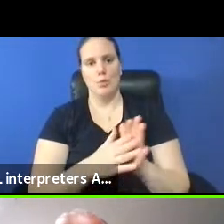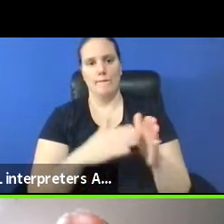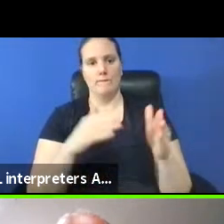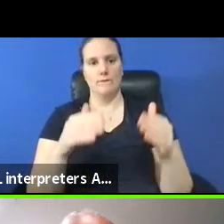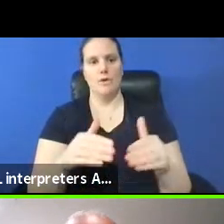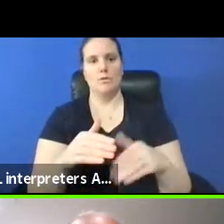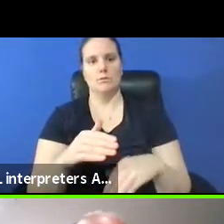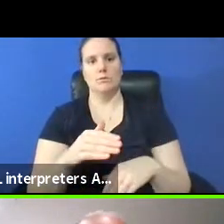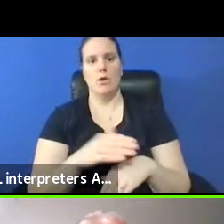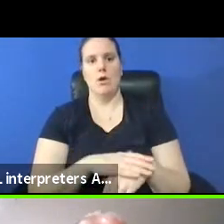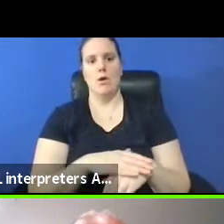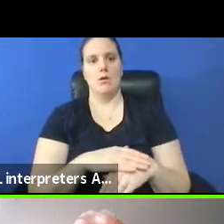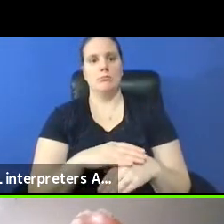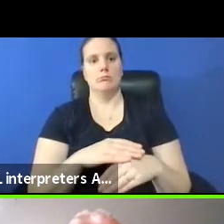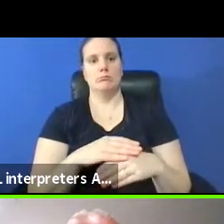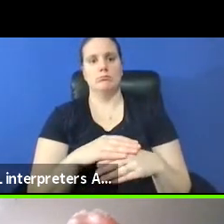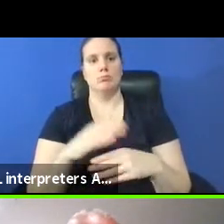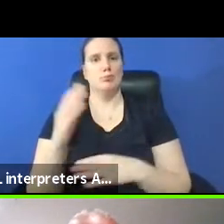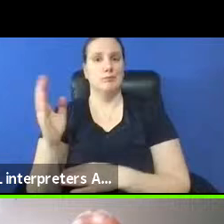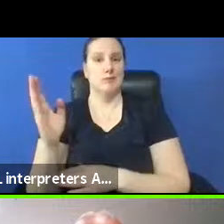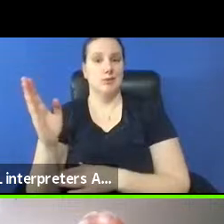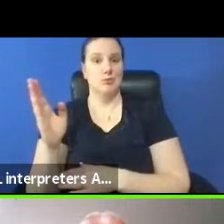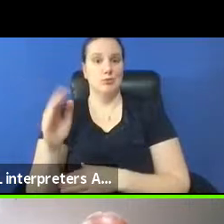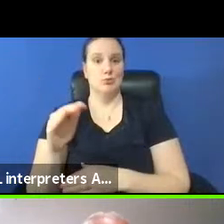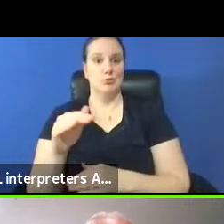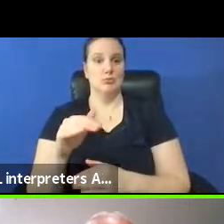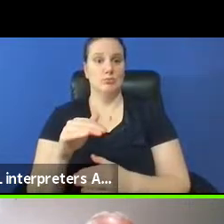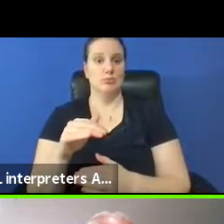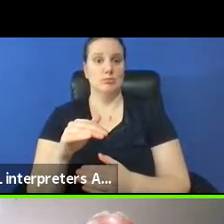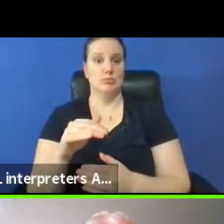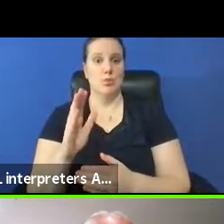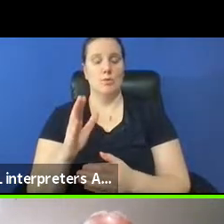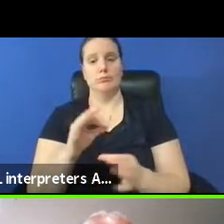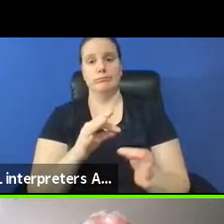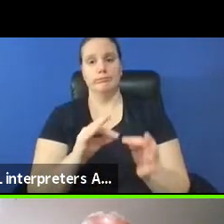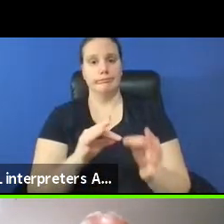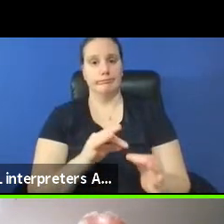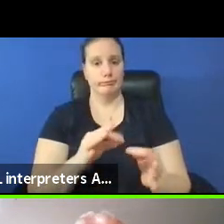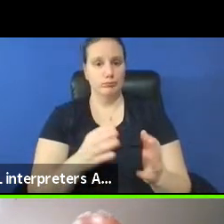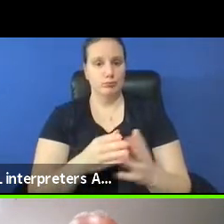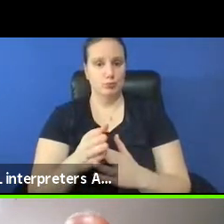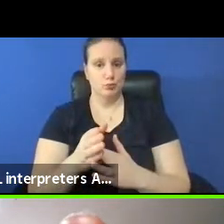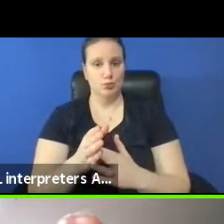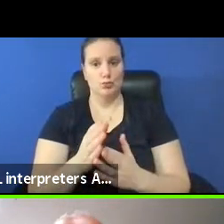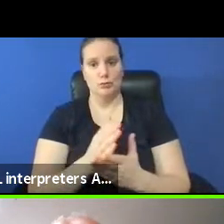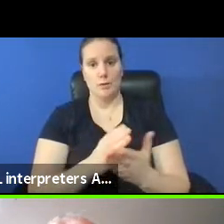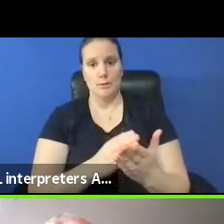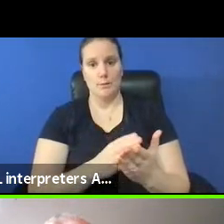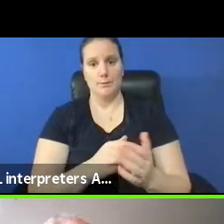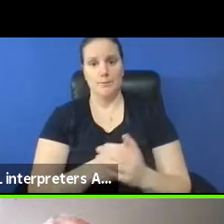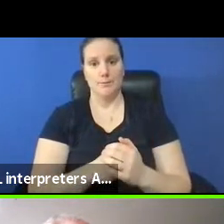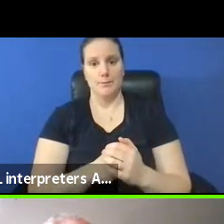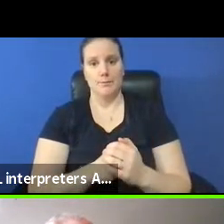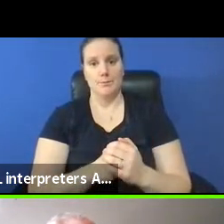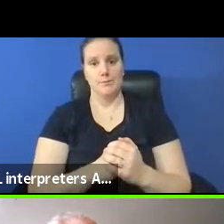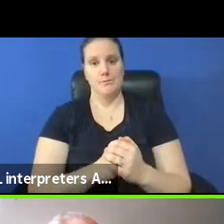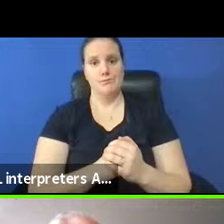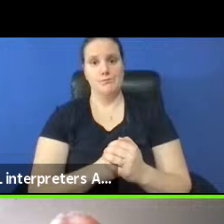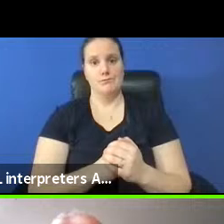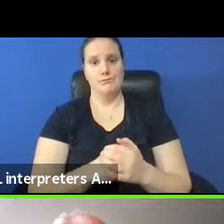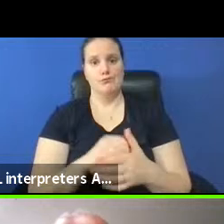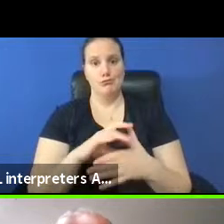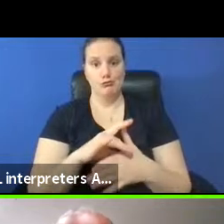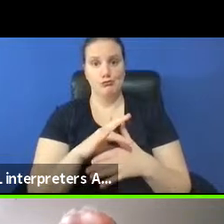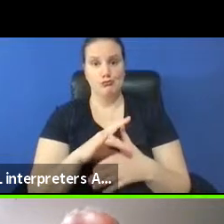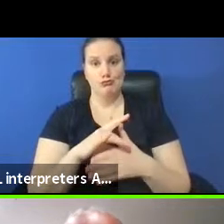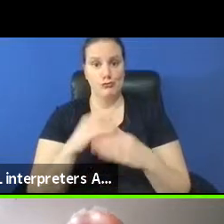time to the presenters that's going to be walking you through some of the dense information that we